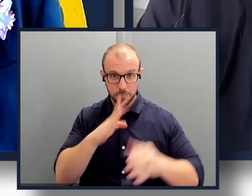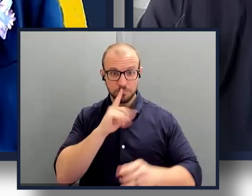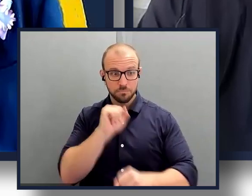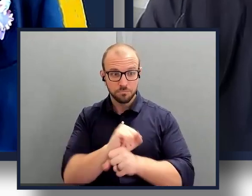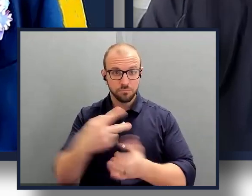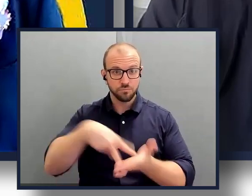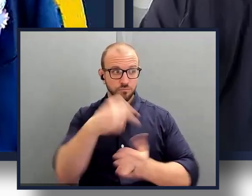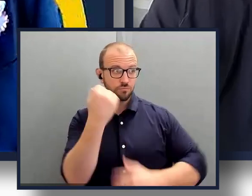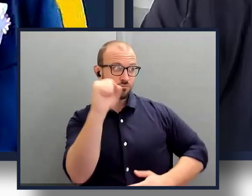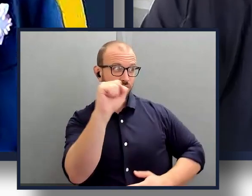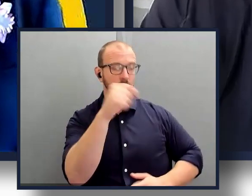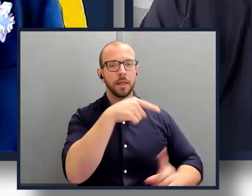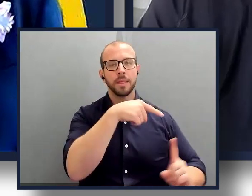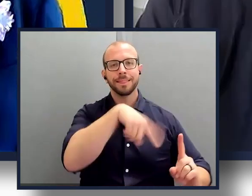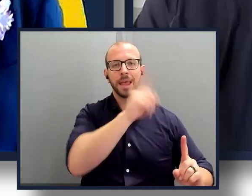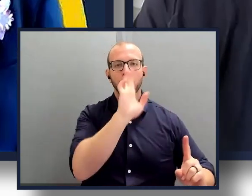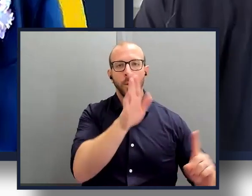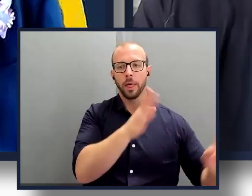shift.